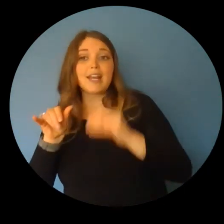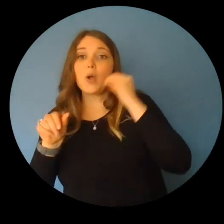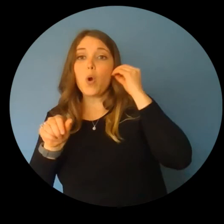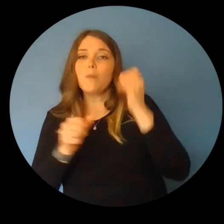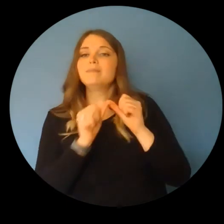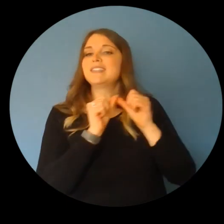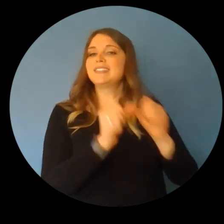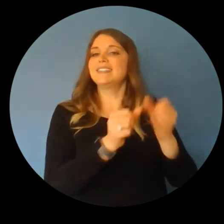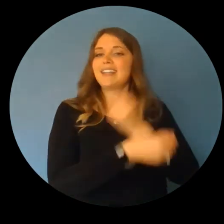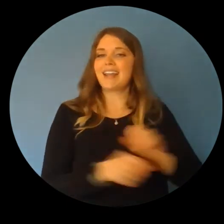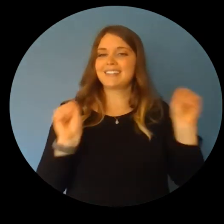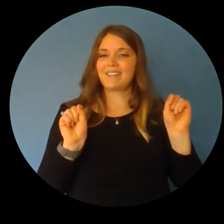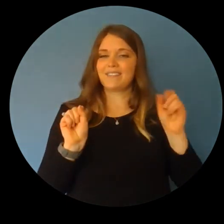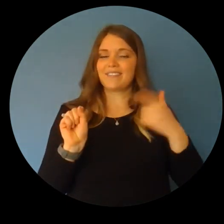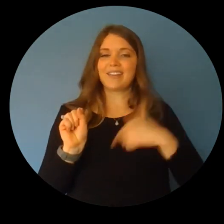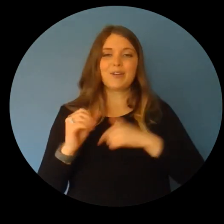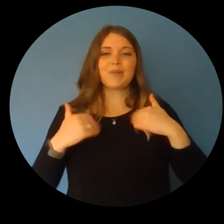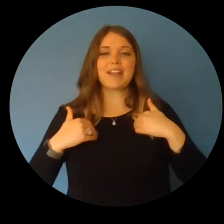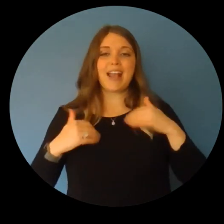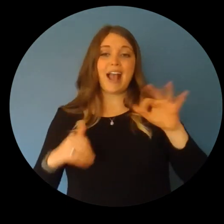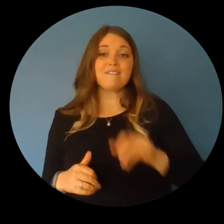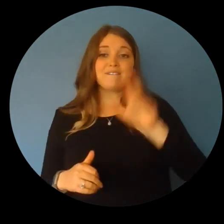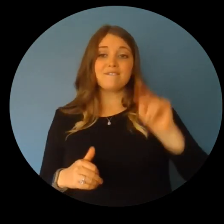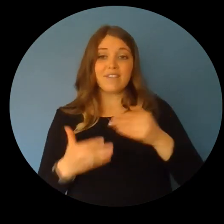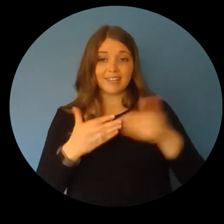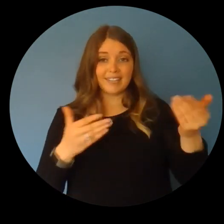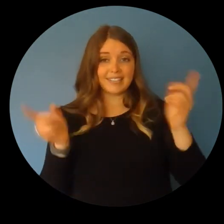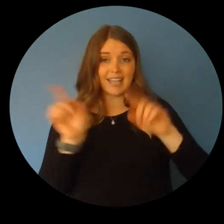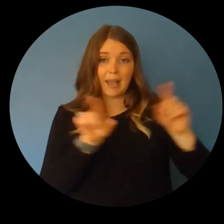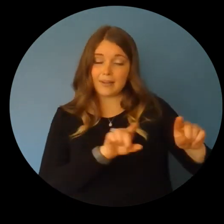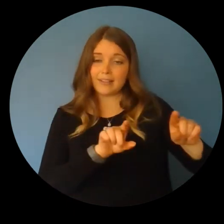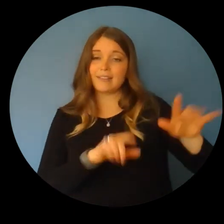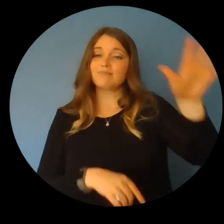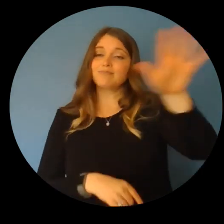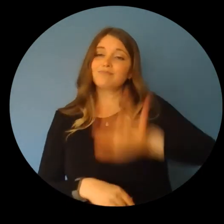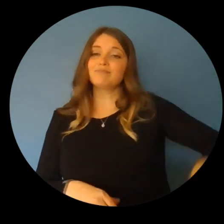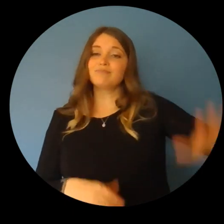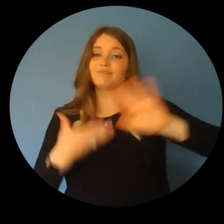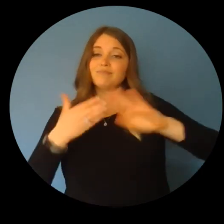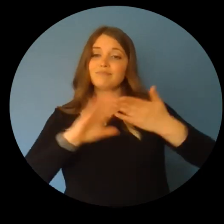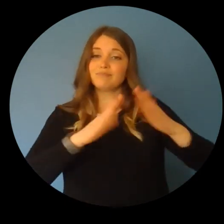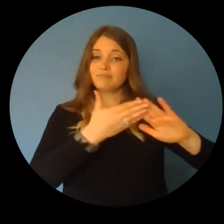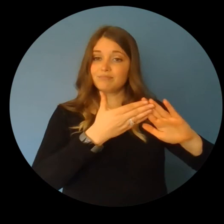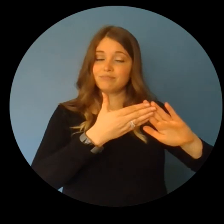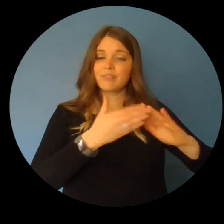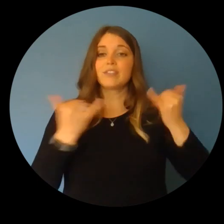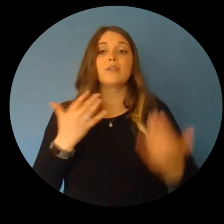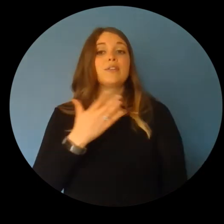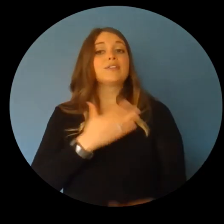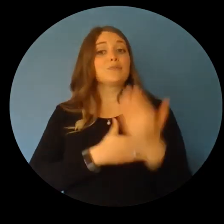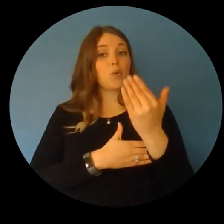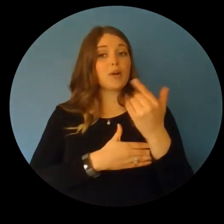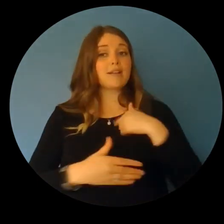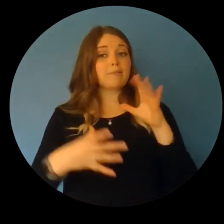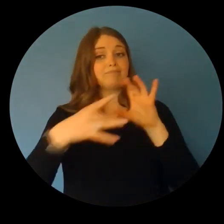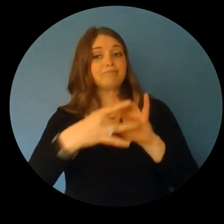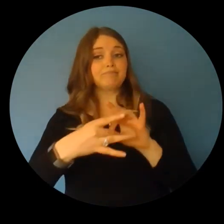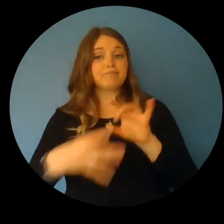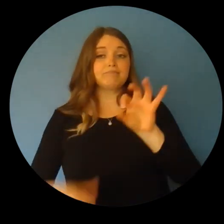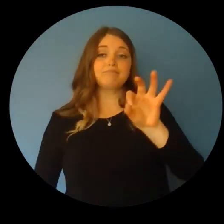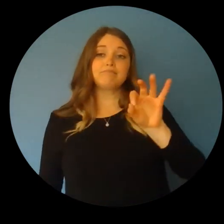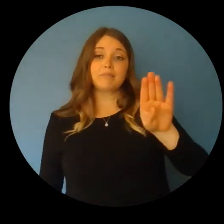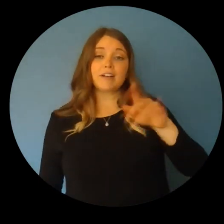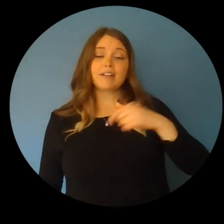fun things going on at organizations throughout the community. So even this morning, I got onto Facebook and I was